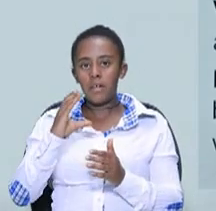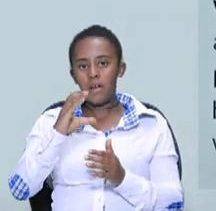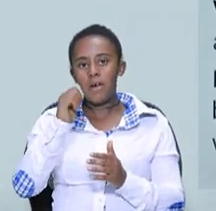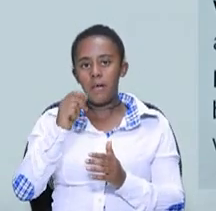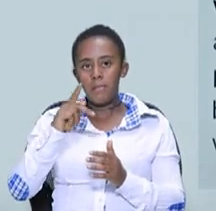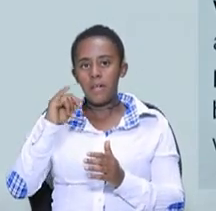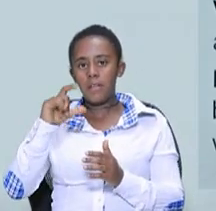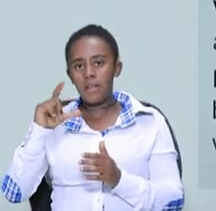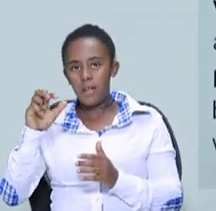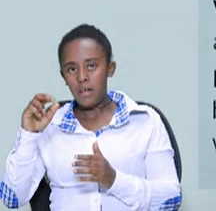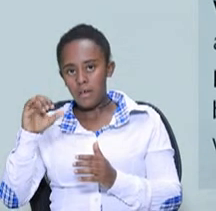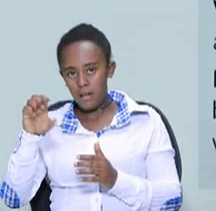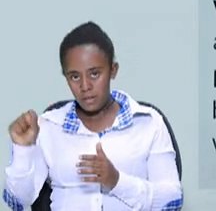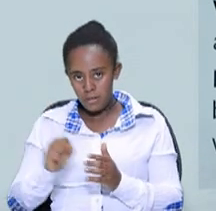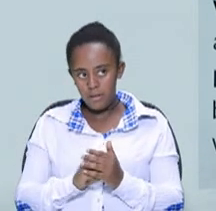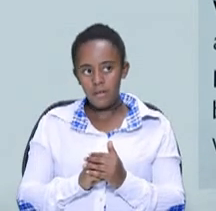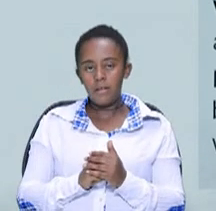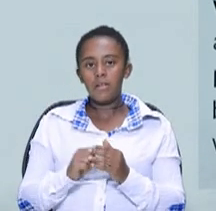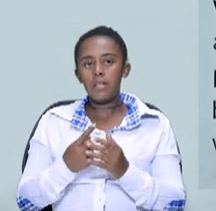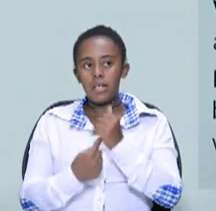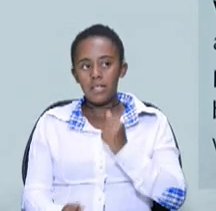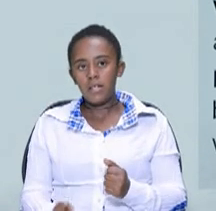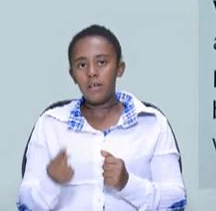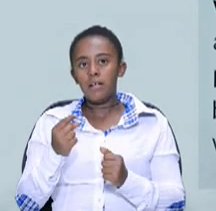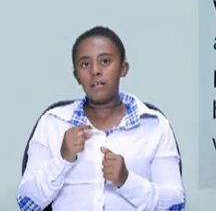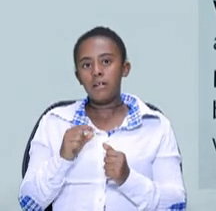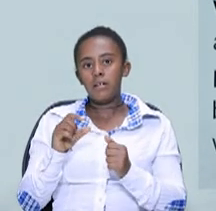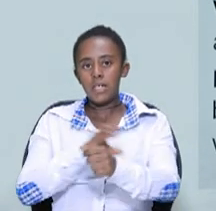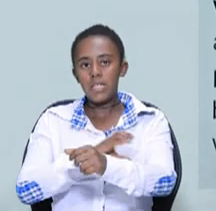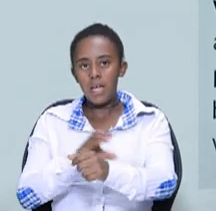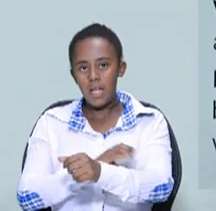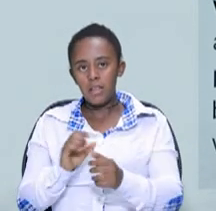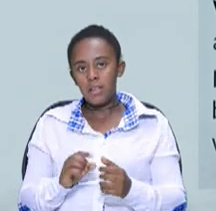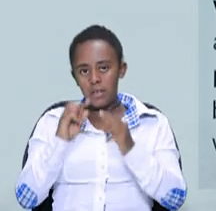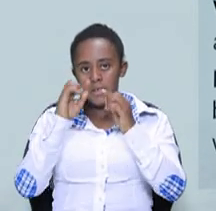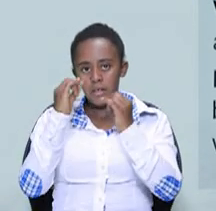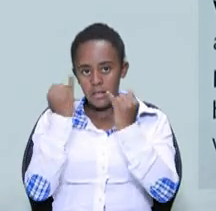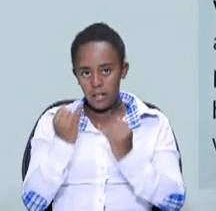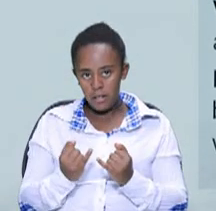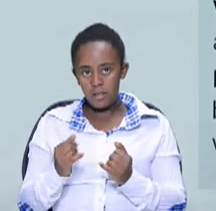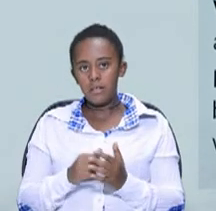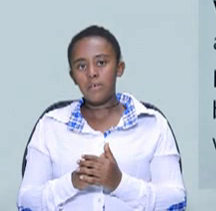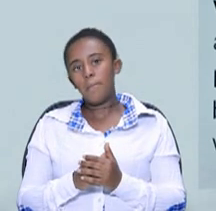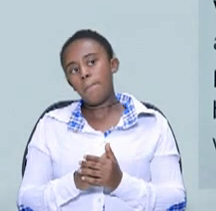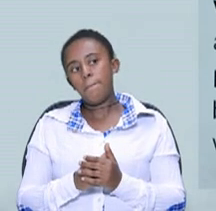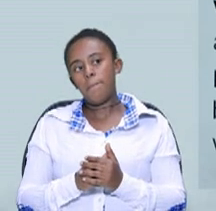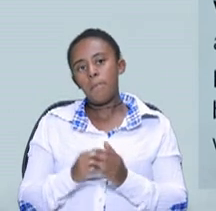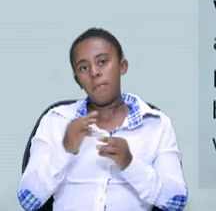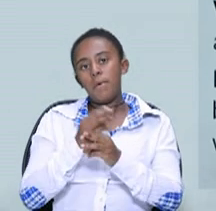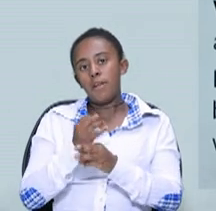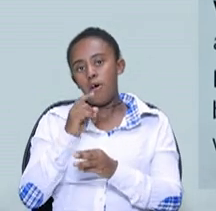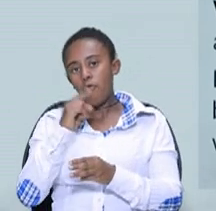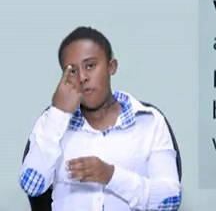structurally, they are made up of a single cell thick structure, which means the wall of capillary is made up